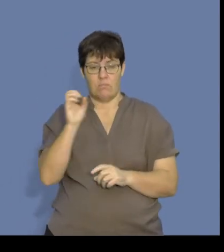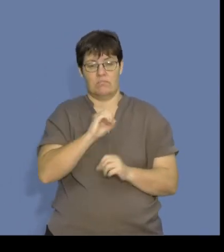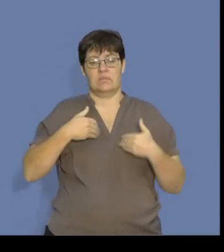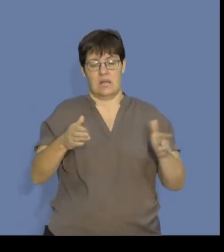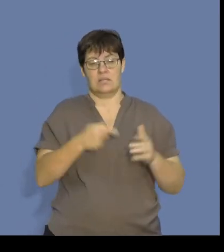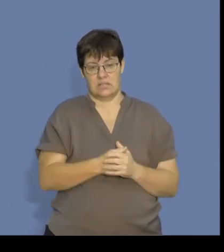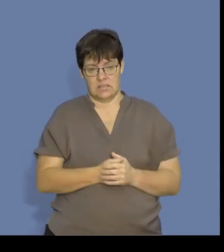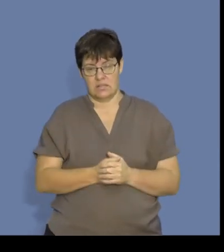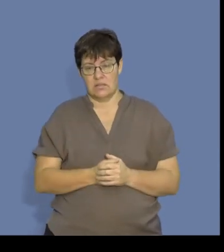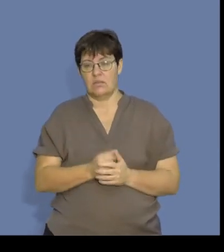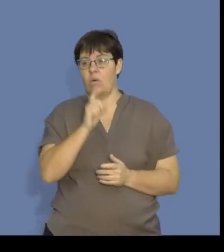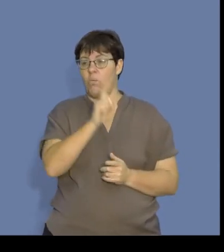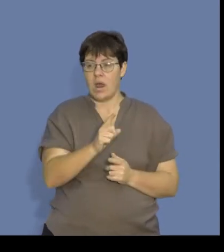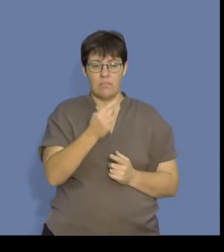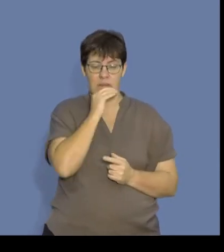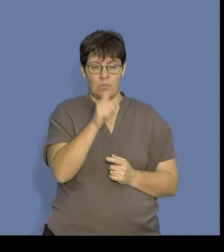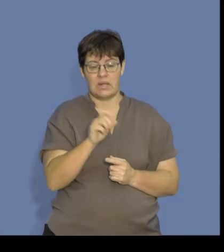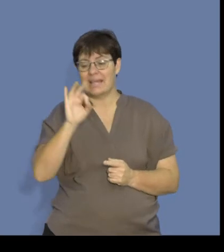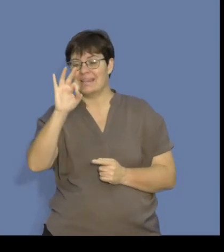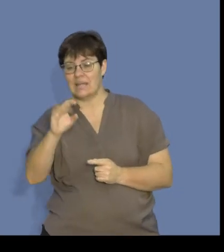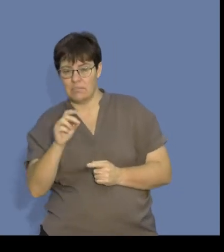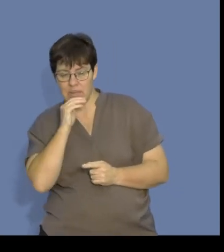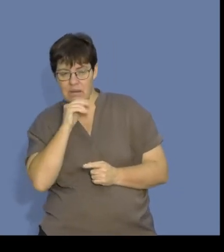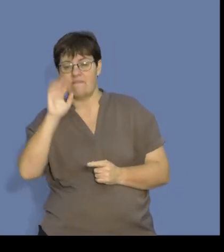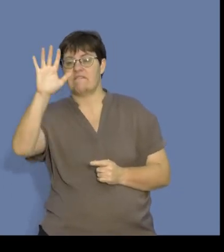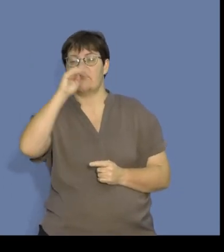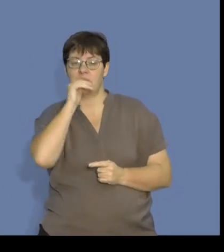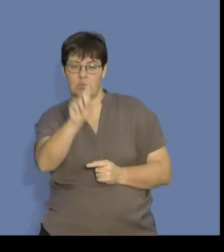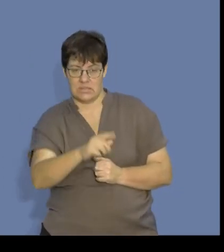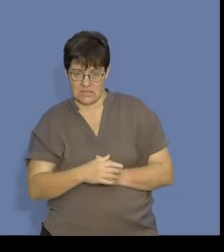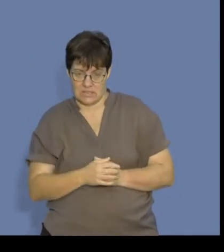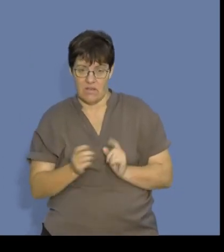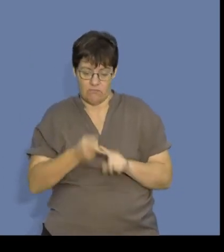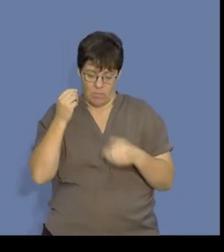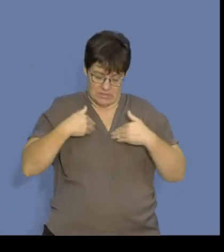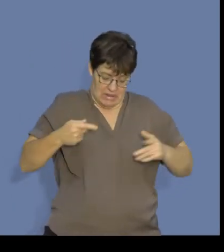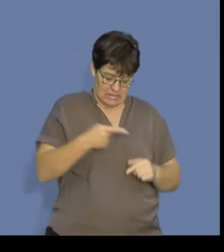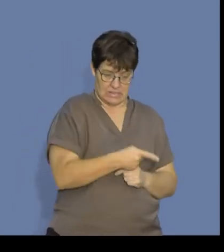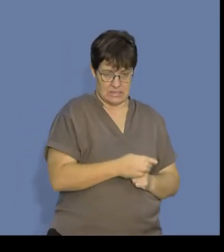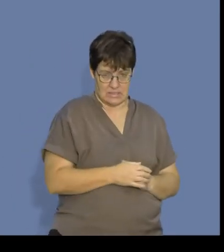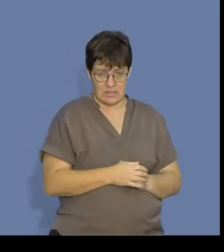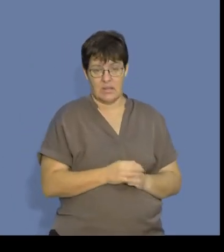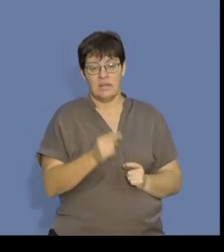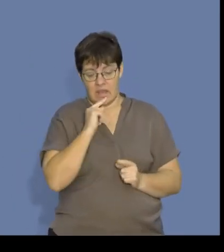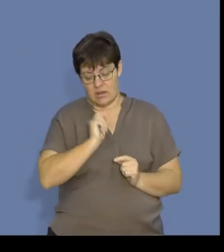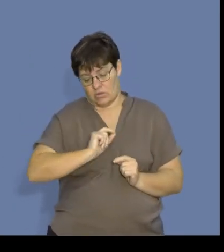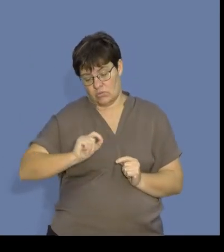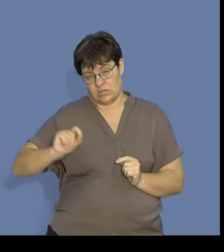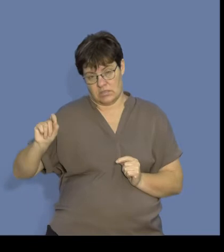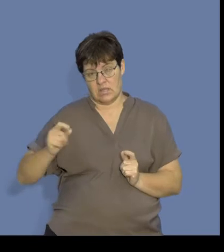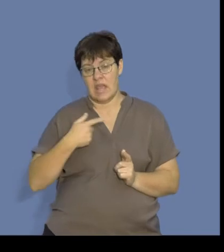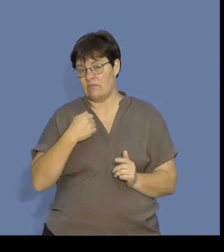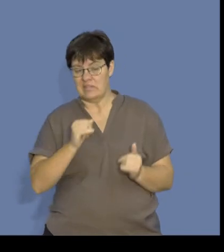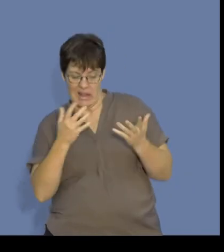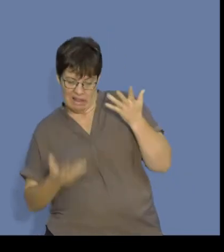right, from the origin. What does the 1 mean, what does the 3 mean, and what does the 5 mean from the origin. And then use